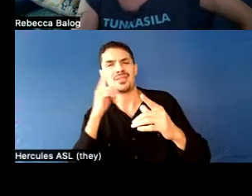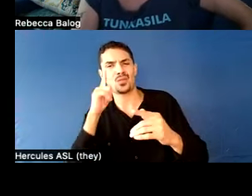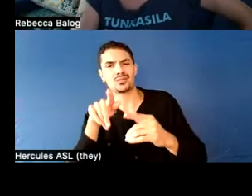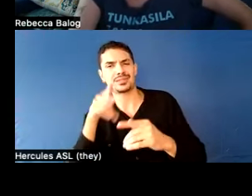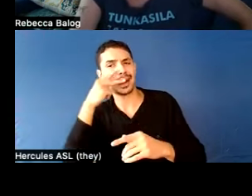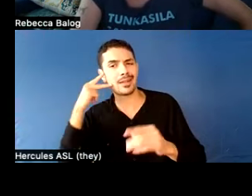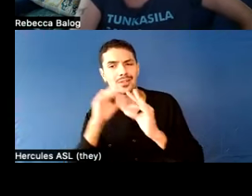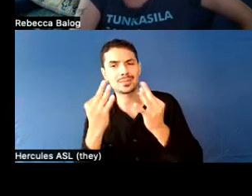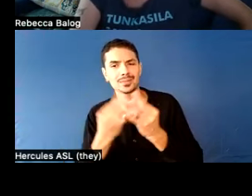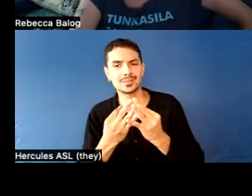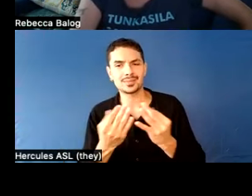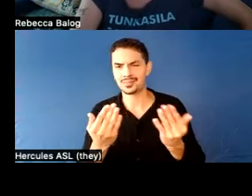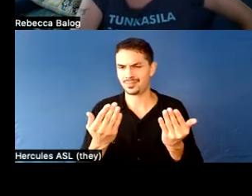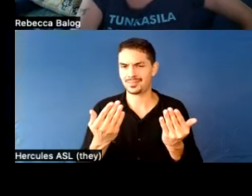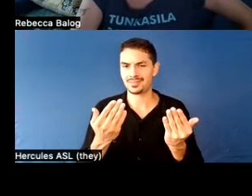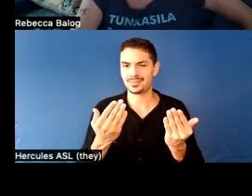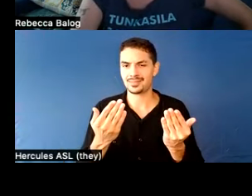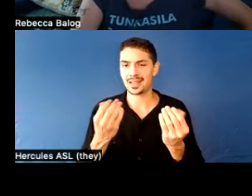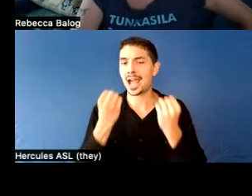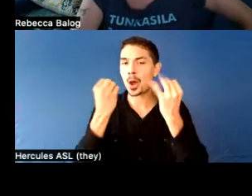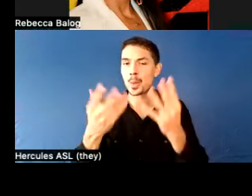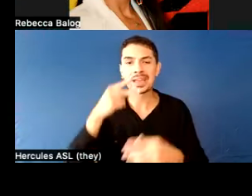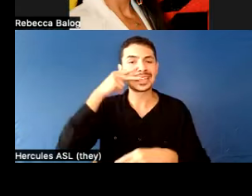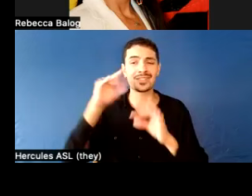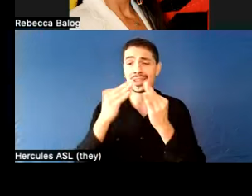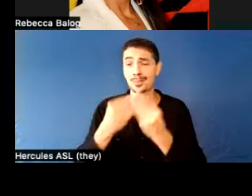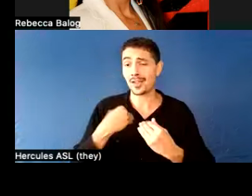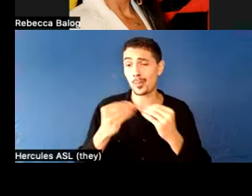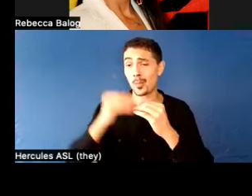children or grandchildren living in their home? Any thoughts?